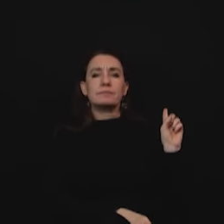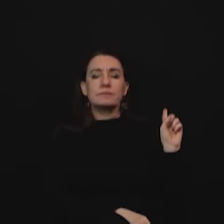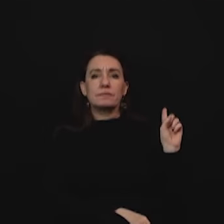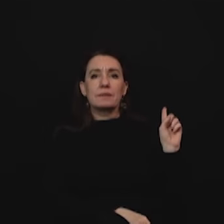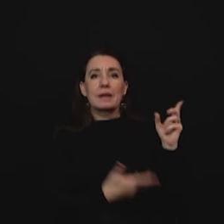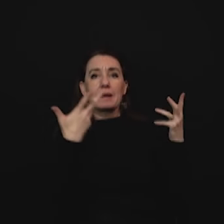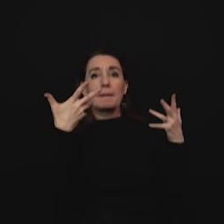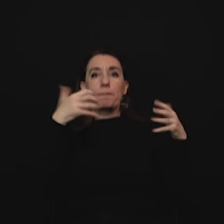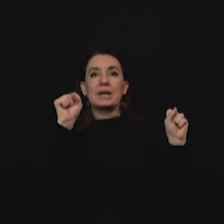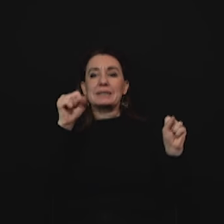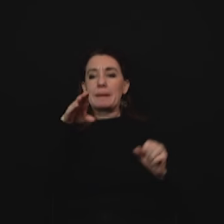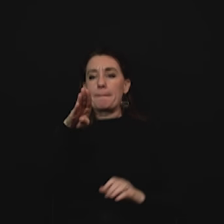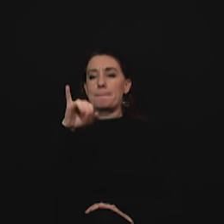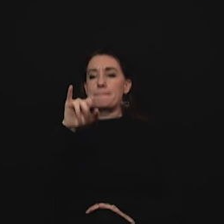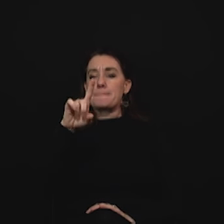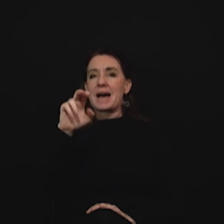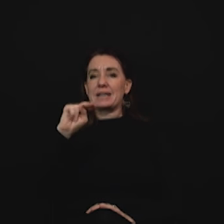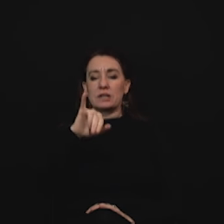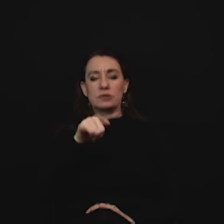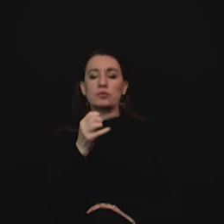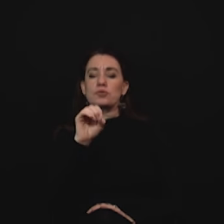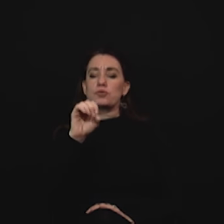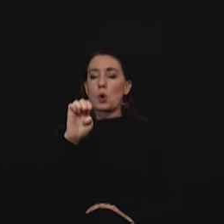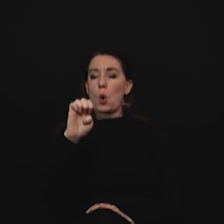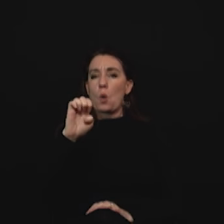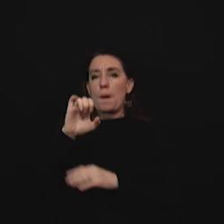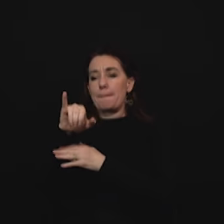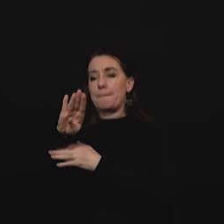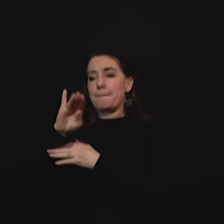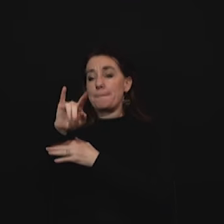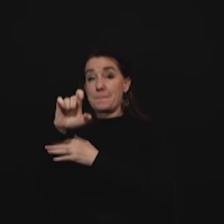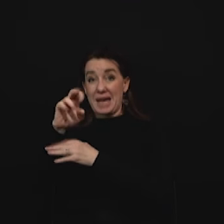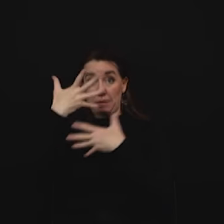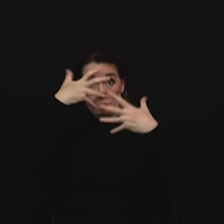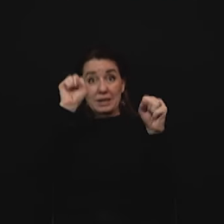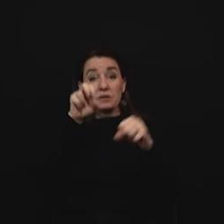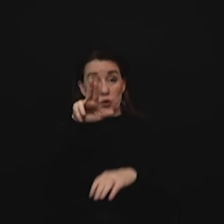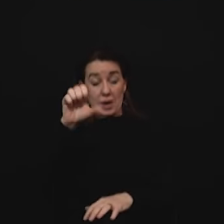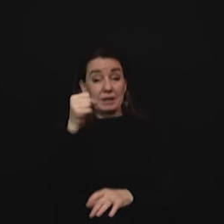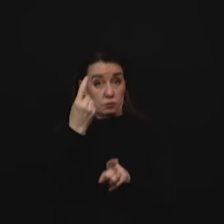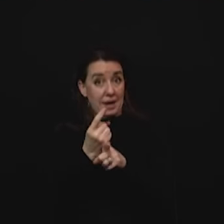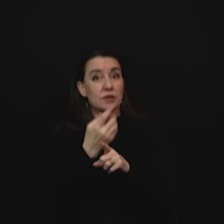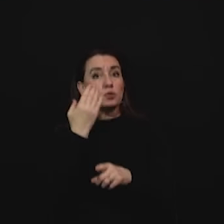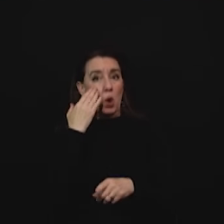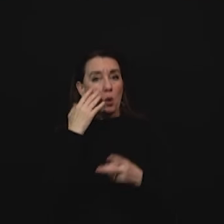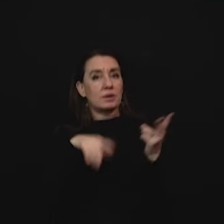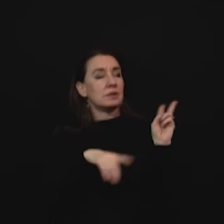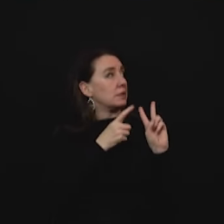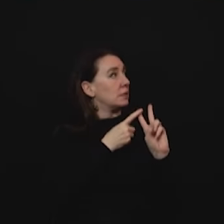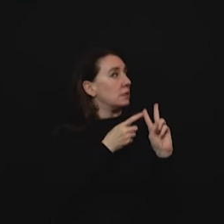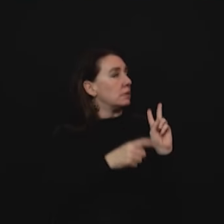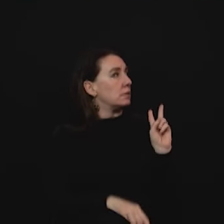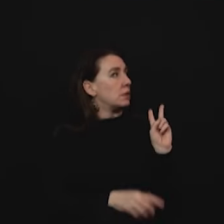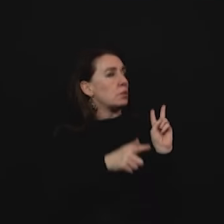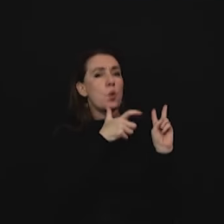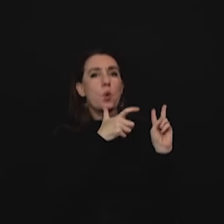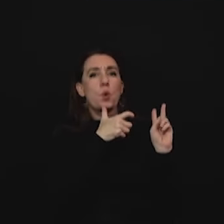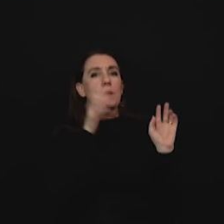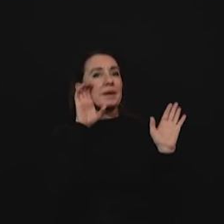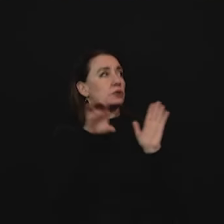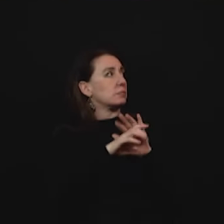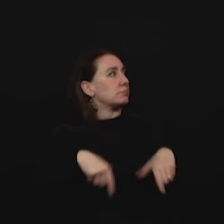Joe Biden. That is Joe Biden, otherwise known as the President of the United States, right? Okay? So you know who he is, right? How about